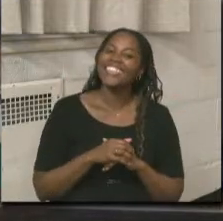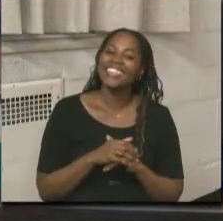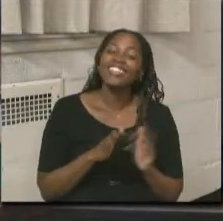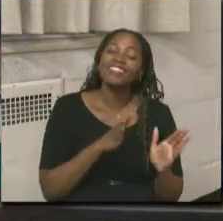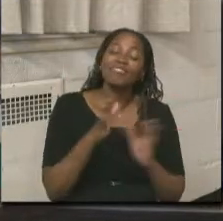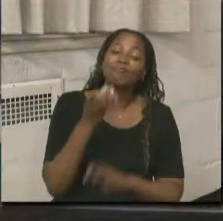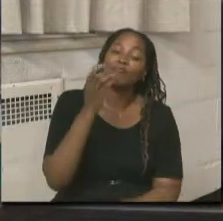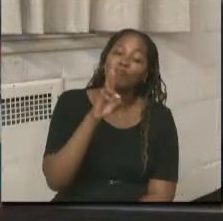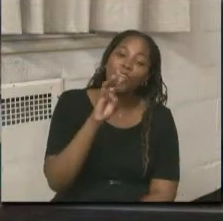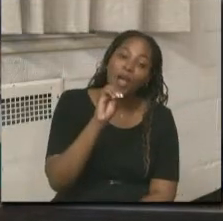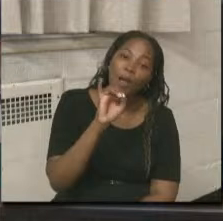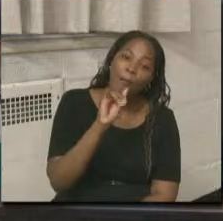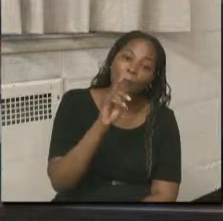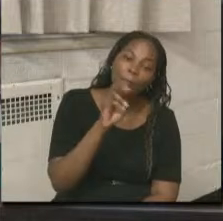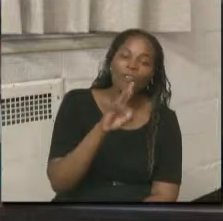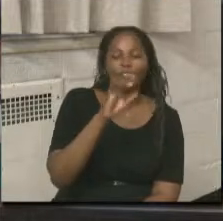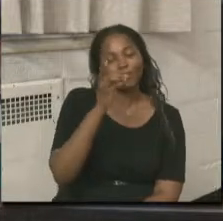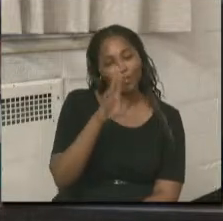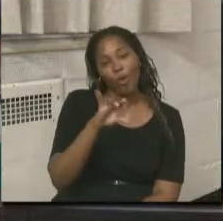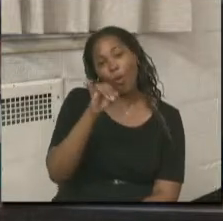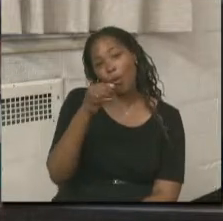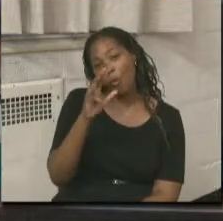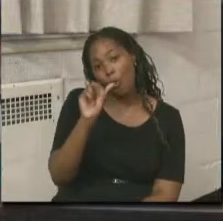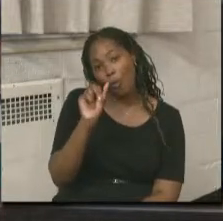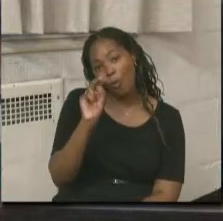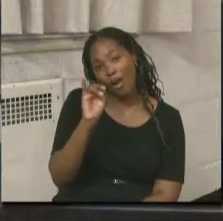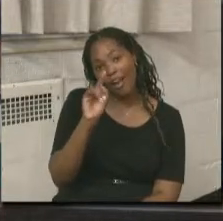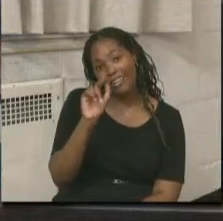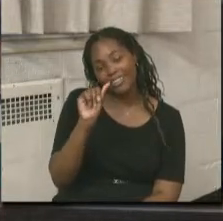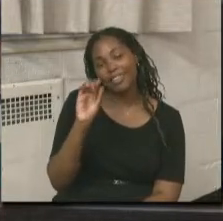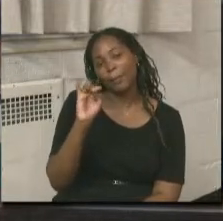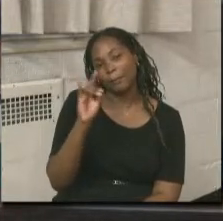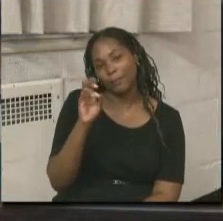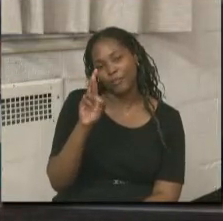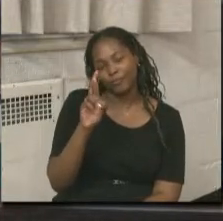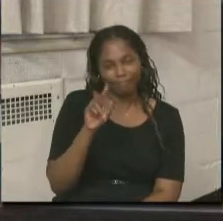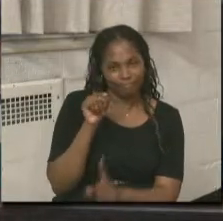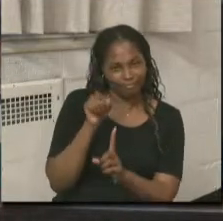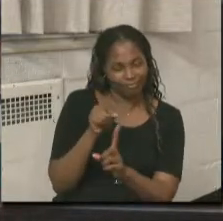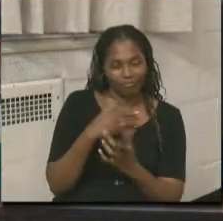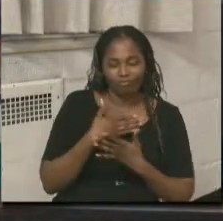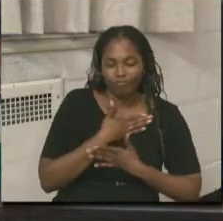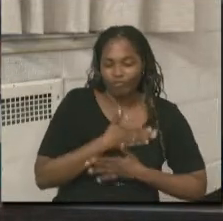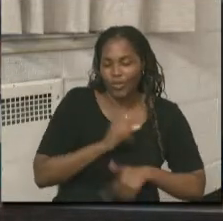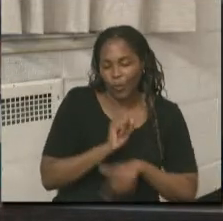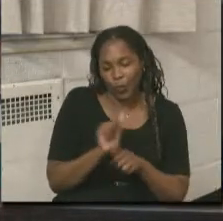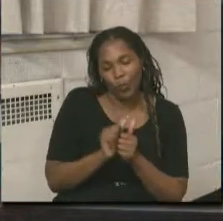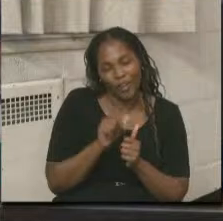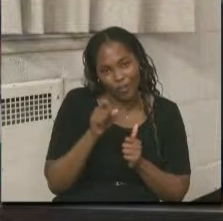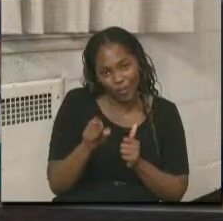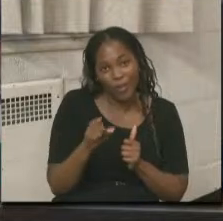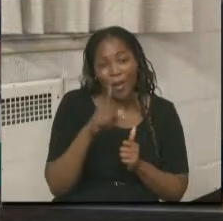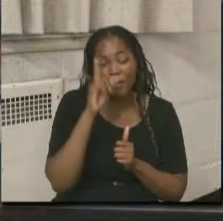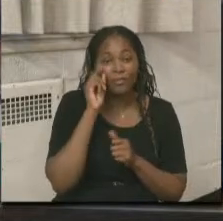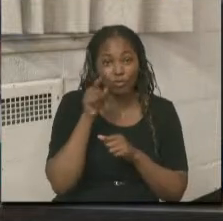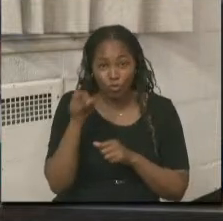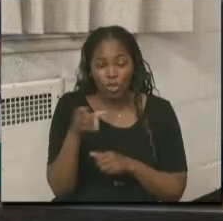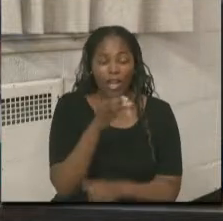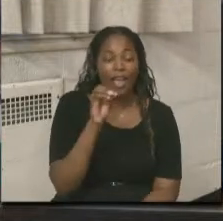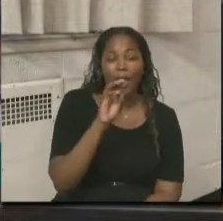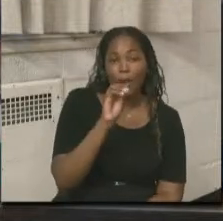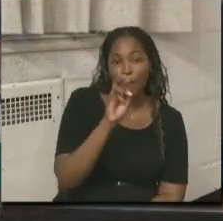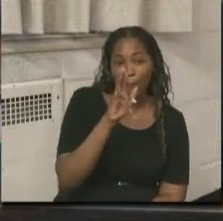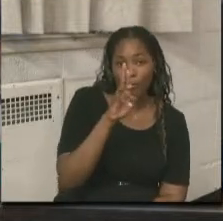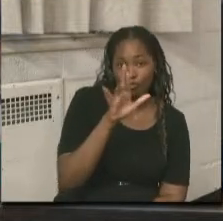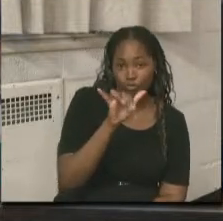Dr. Miller, Dr. Juanita Miller first. I have enjoyed working with you because outside of Chair Mickens-Murray, you also took me under your wing when I